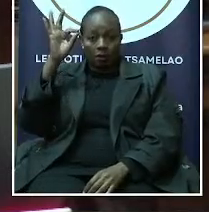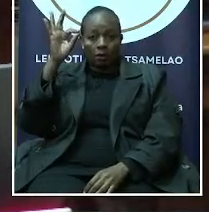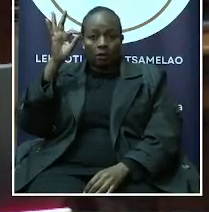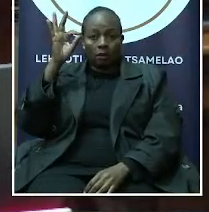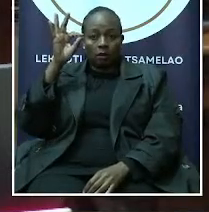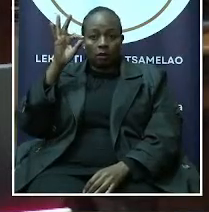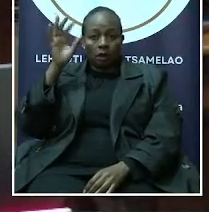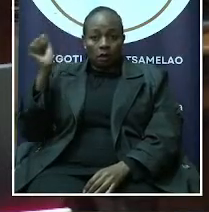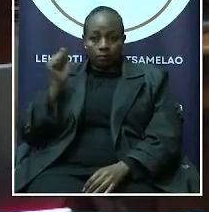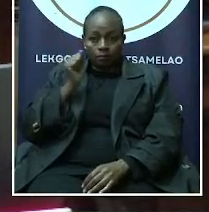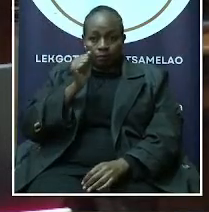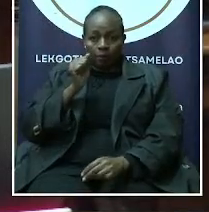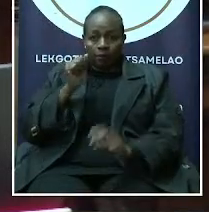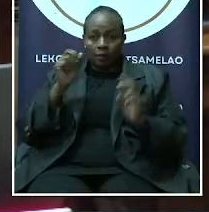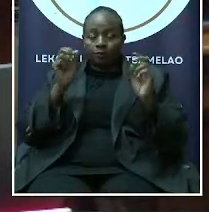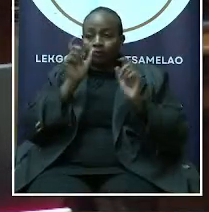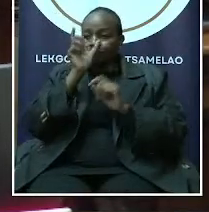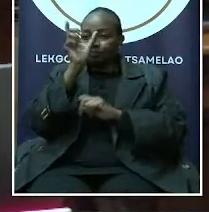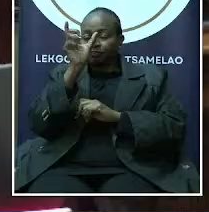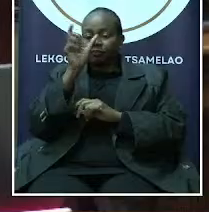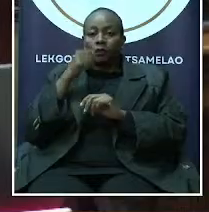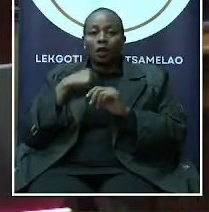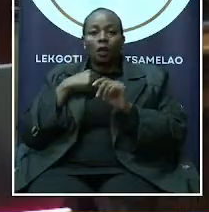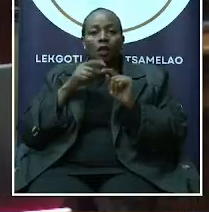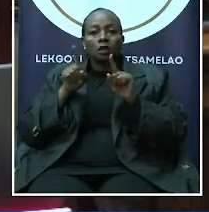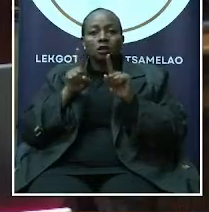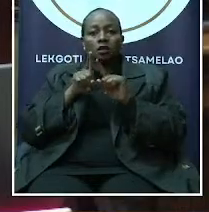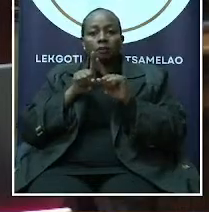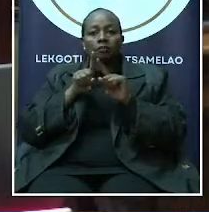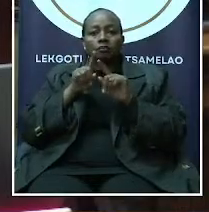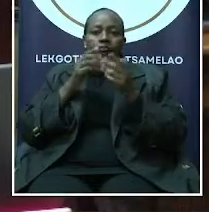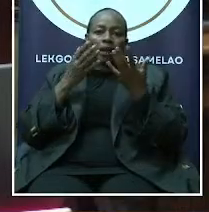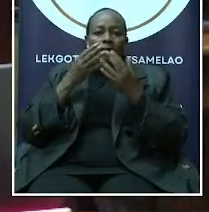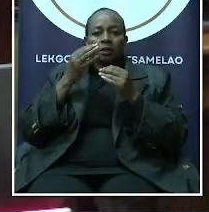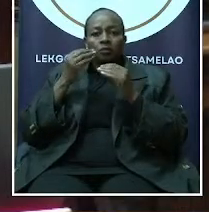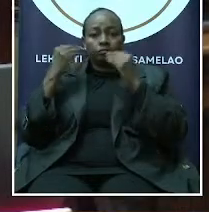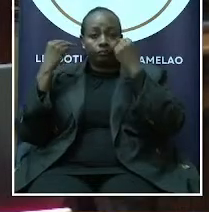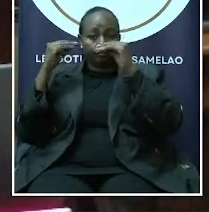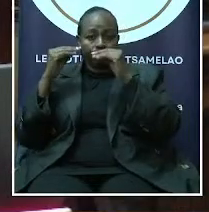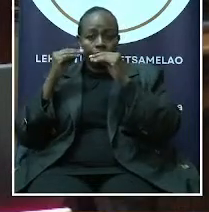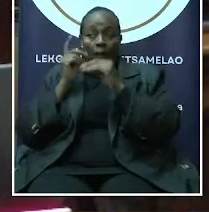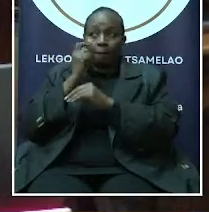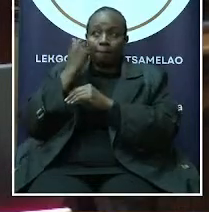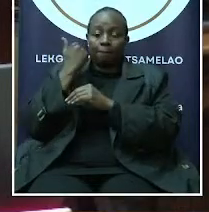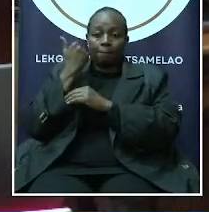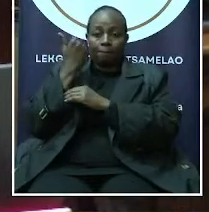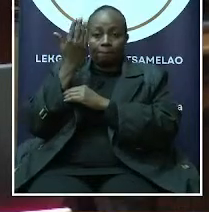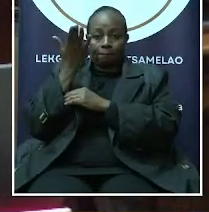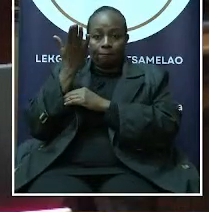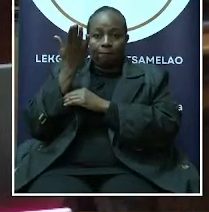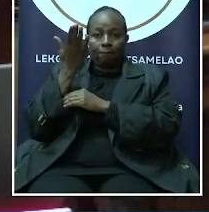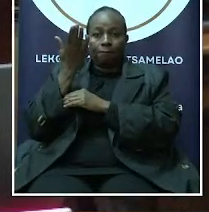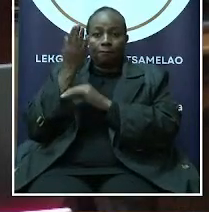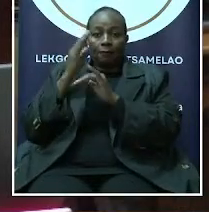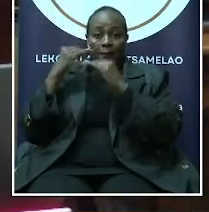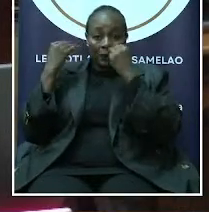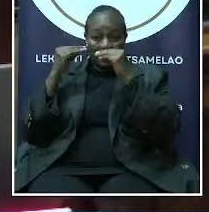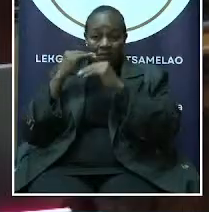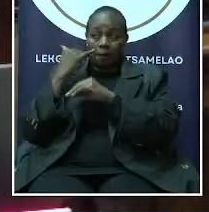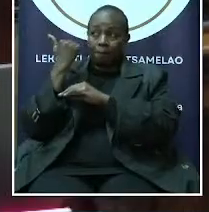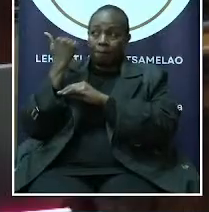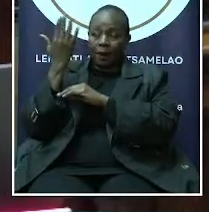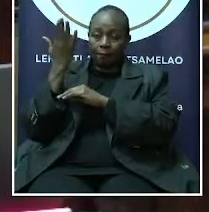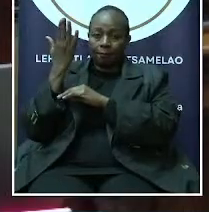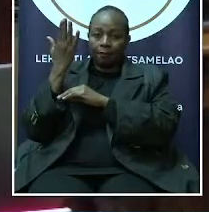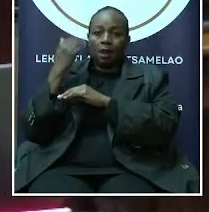under this subheading, companies with a prescribed turnover bidding for provincial government tenders must commit